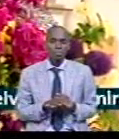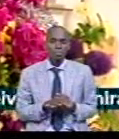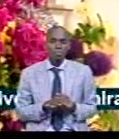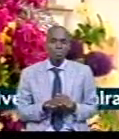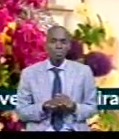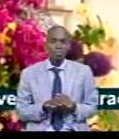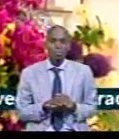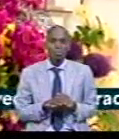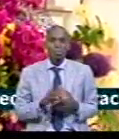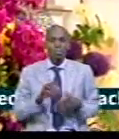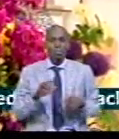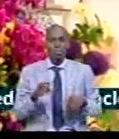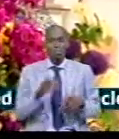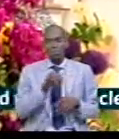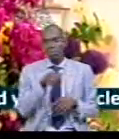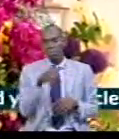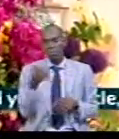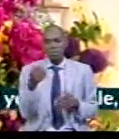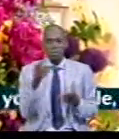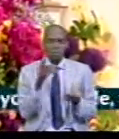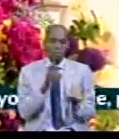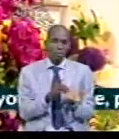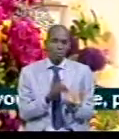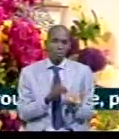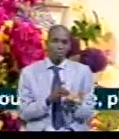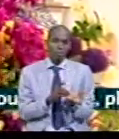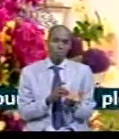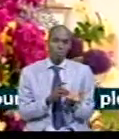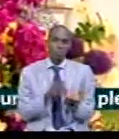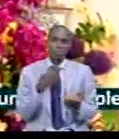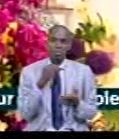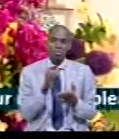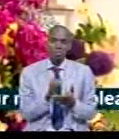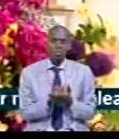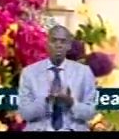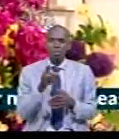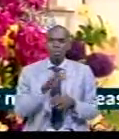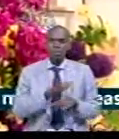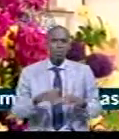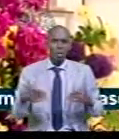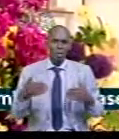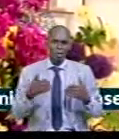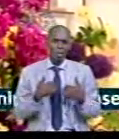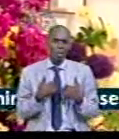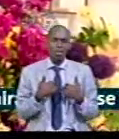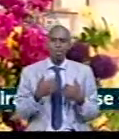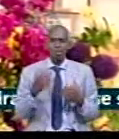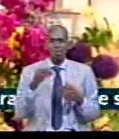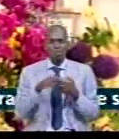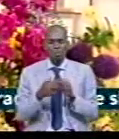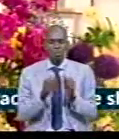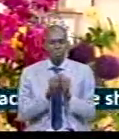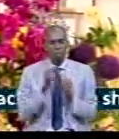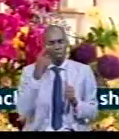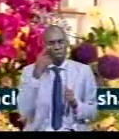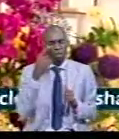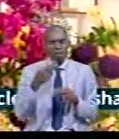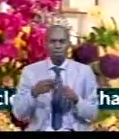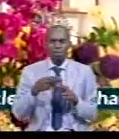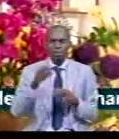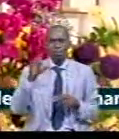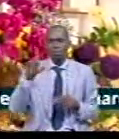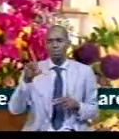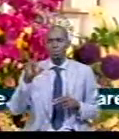specialist reviewed the eyes and told me that you don't have glaucoma. And to God be the glory,